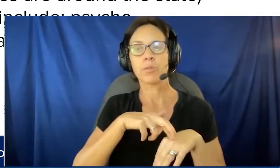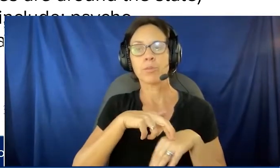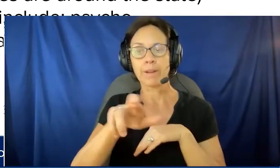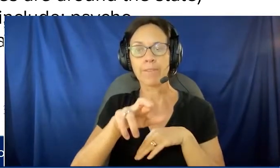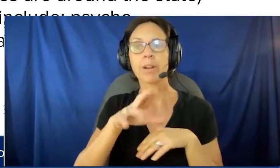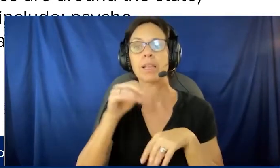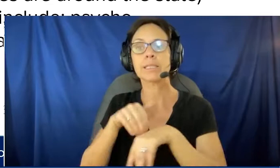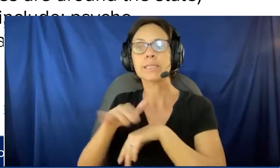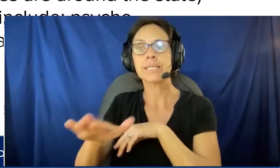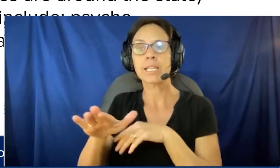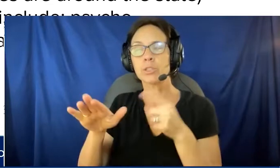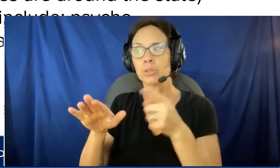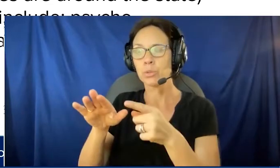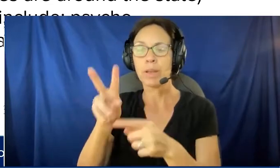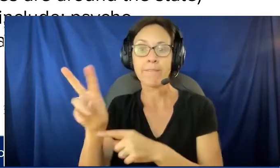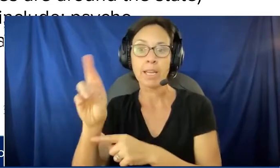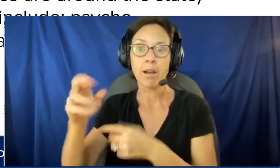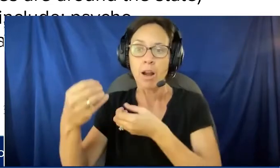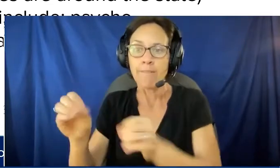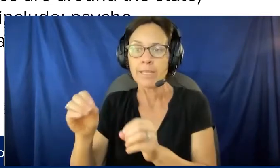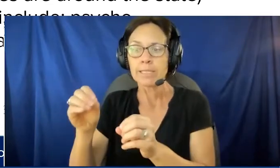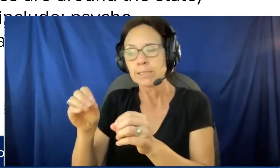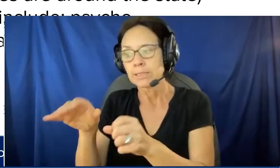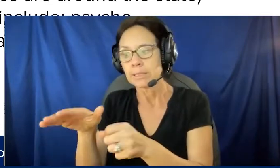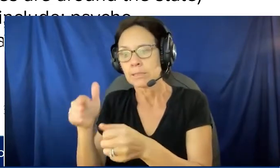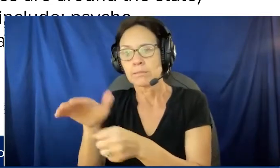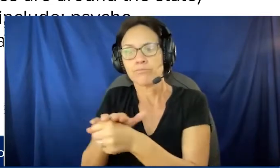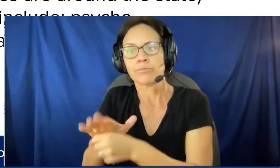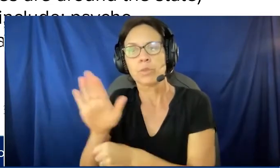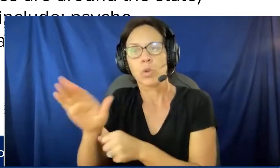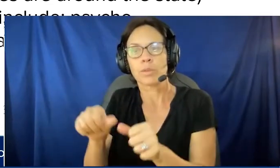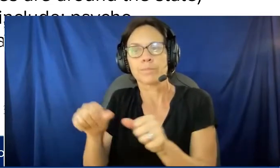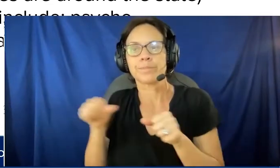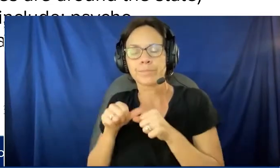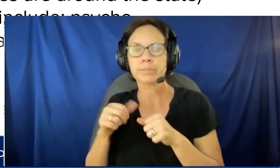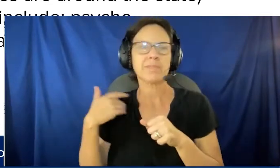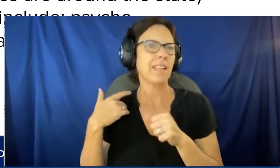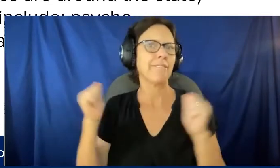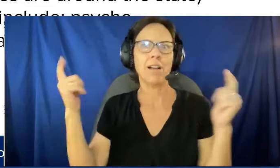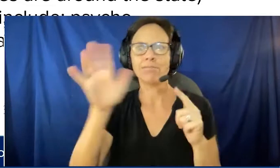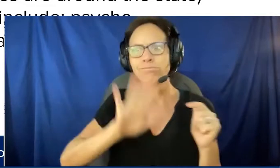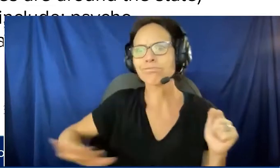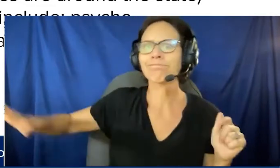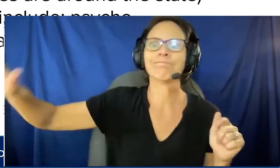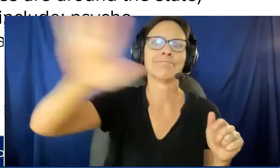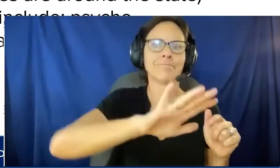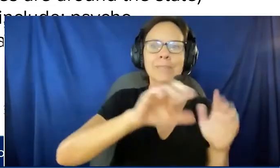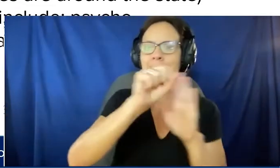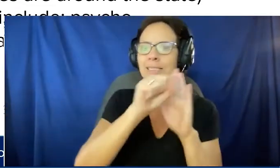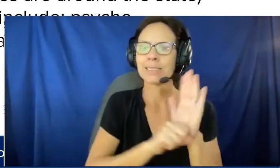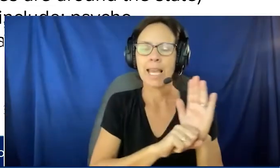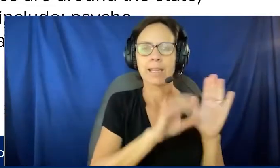offices, and we have VR offices all over the state. In Phoenix area, there are